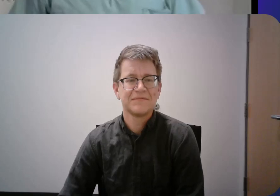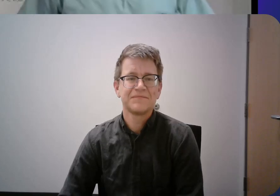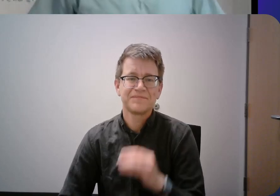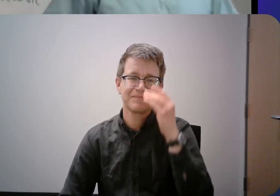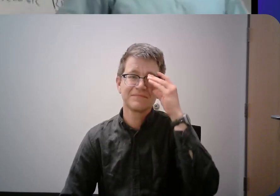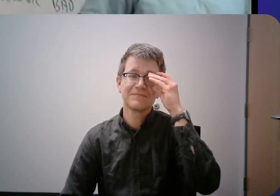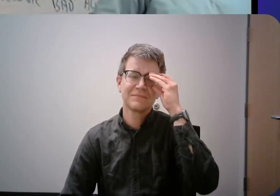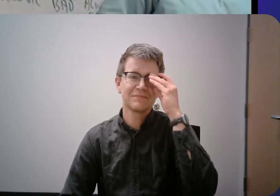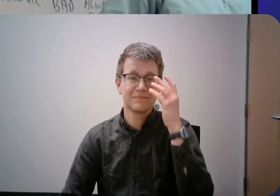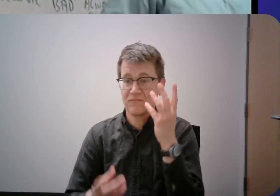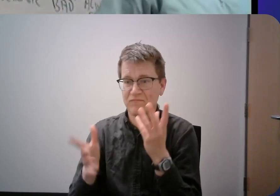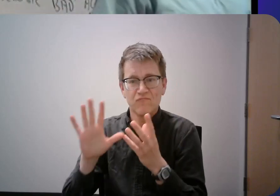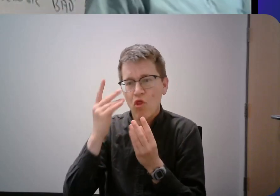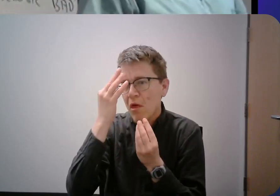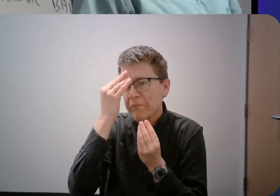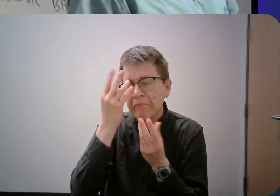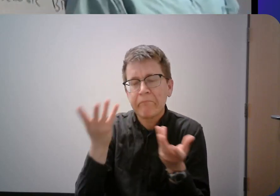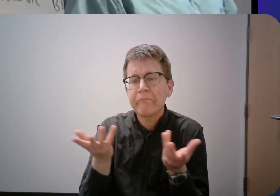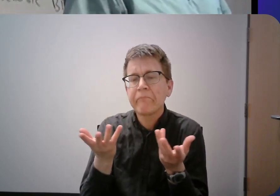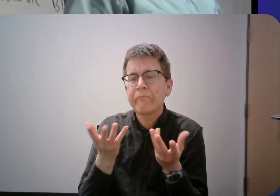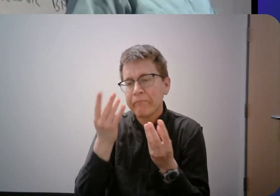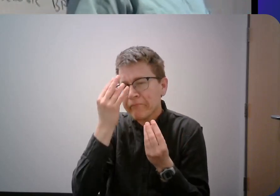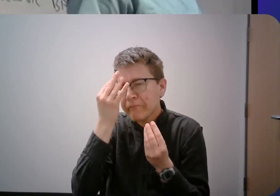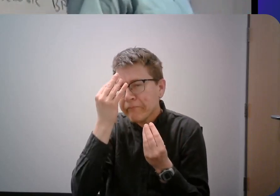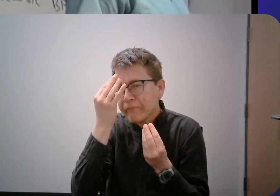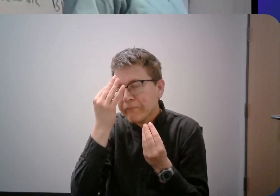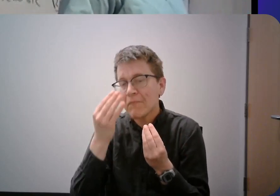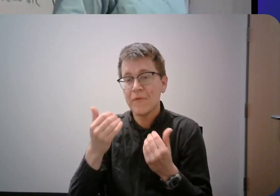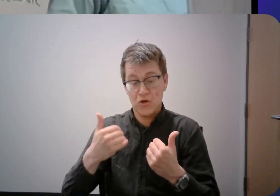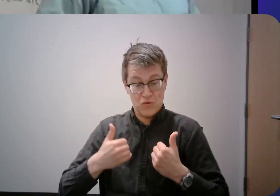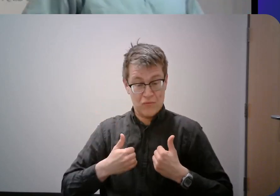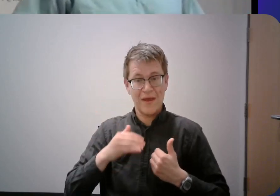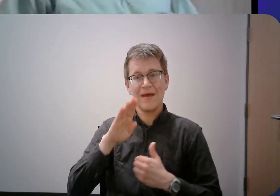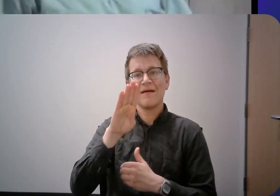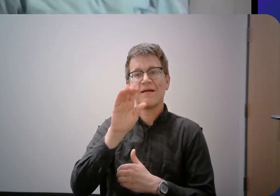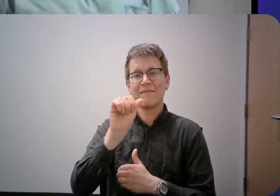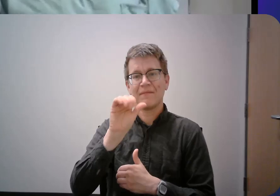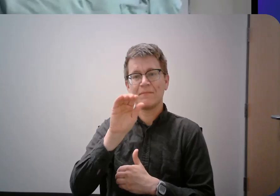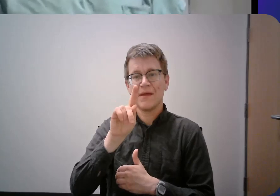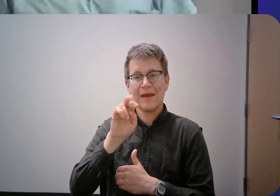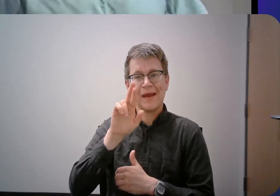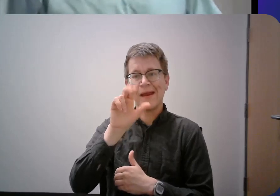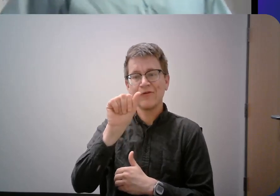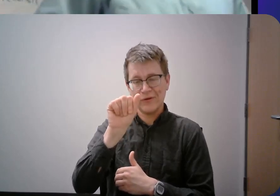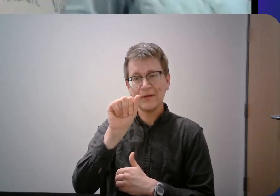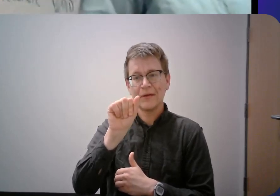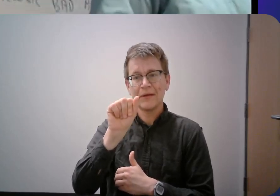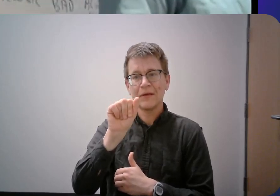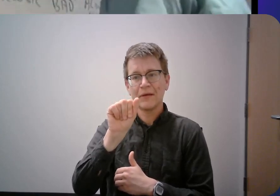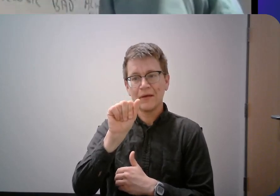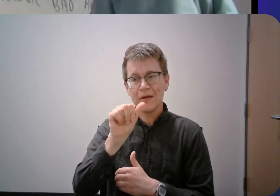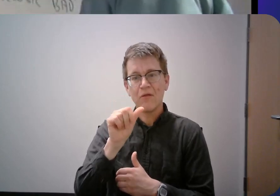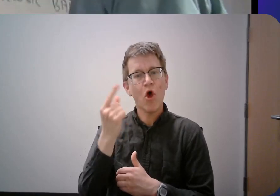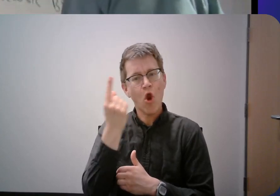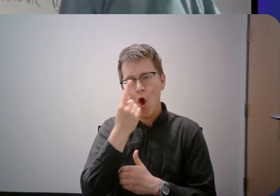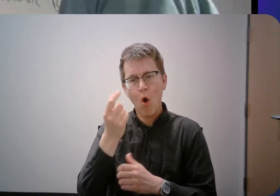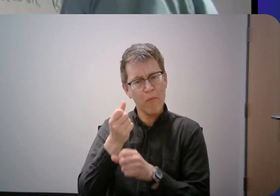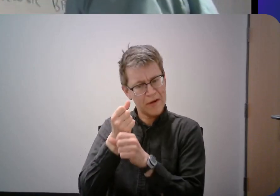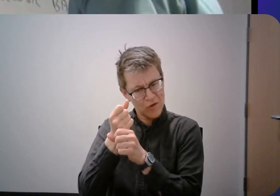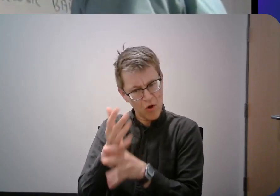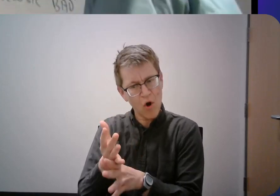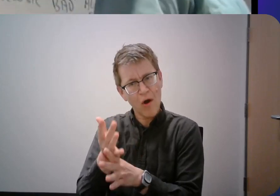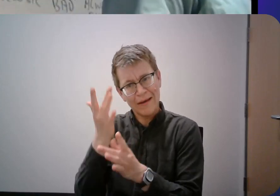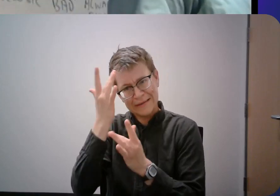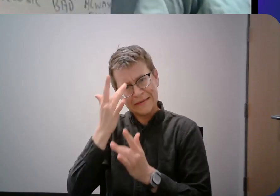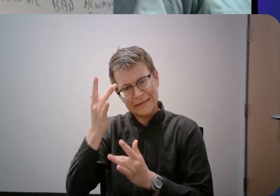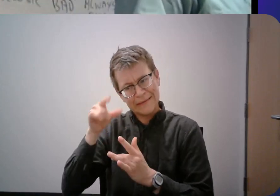And let's say you got sick with this type of bacteria. Okay, you're sick now. What do you think the best thing you could do for